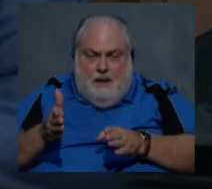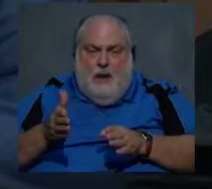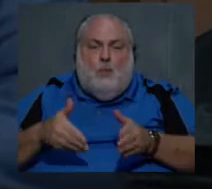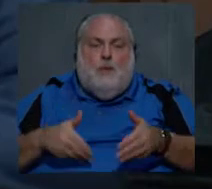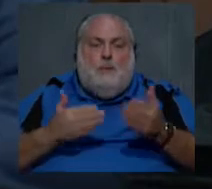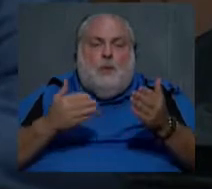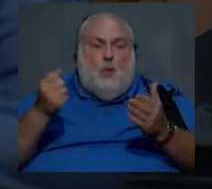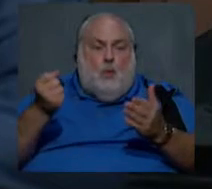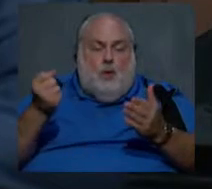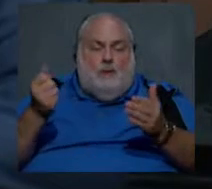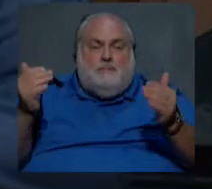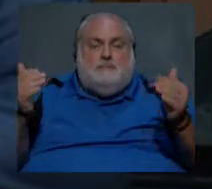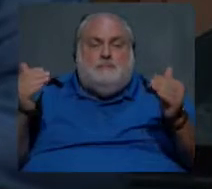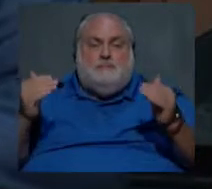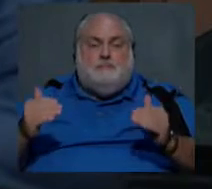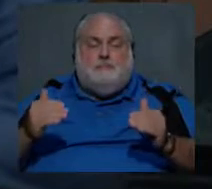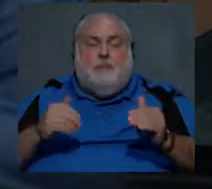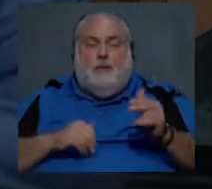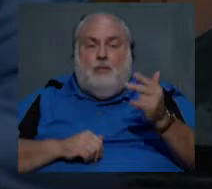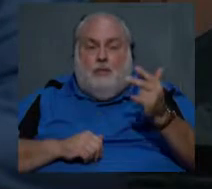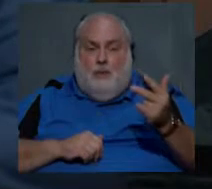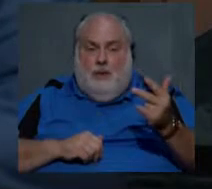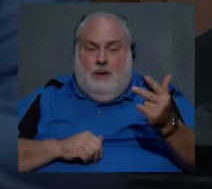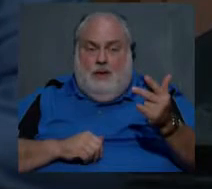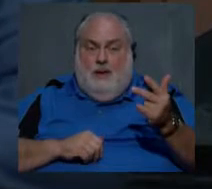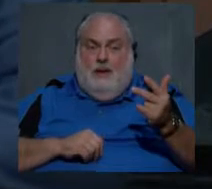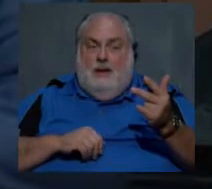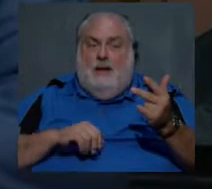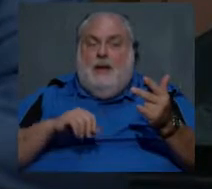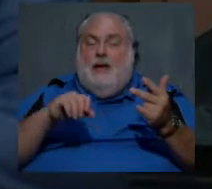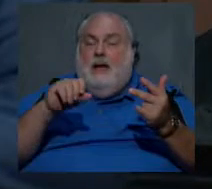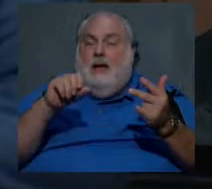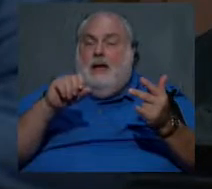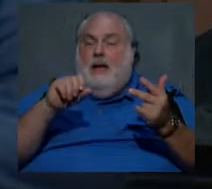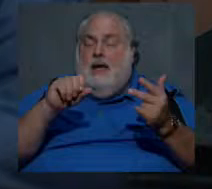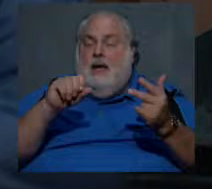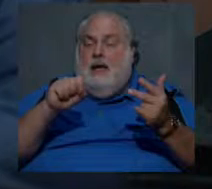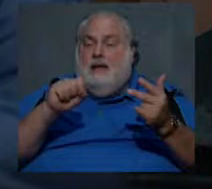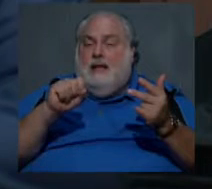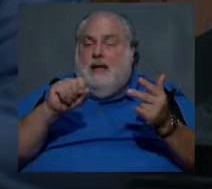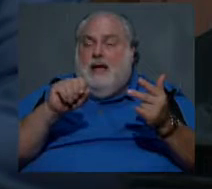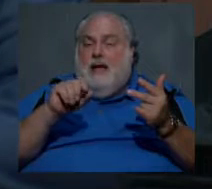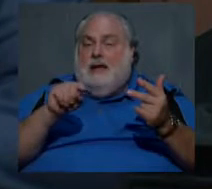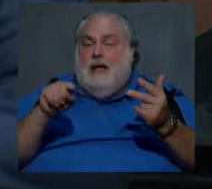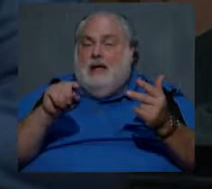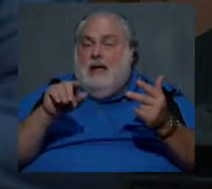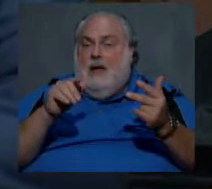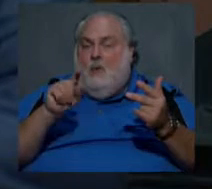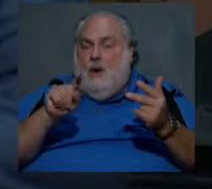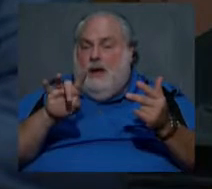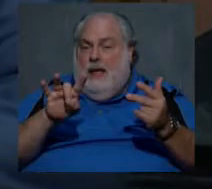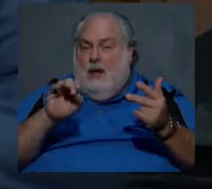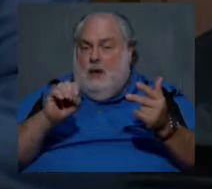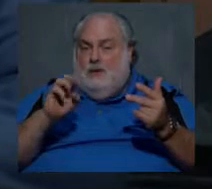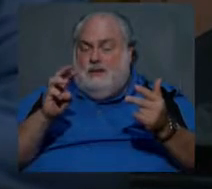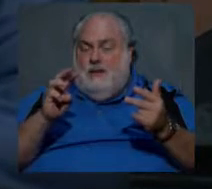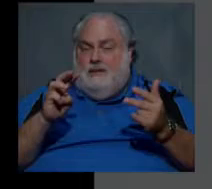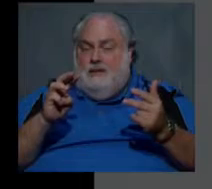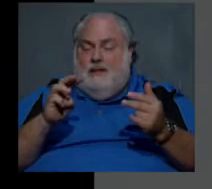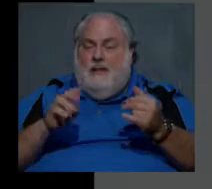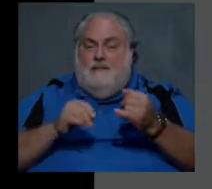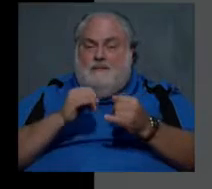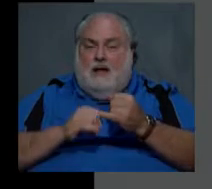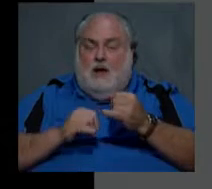hearing. Item number 3, file number S-1806, Jose Bartolomos preliminary final